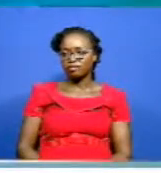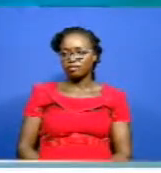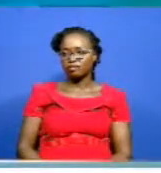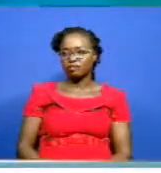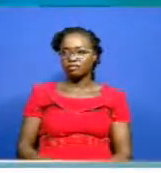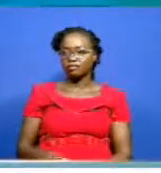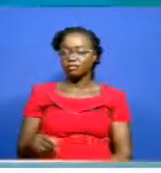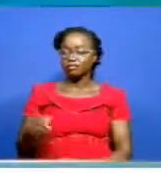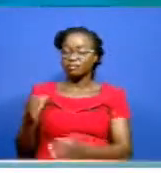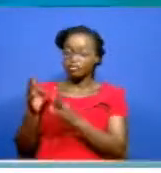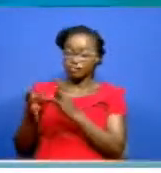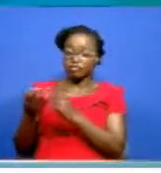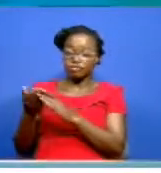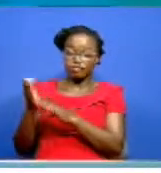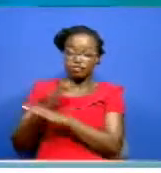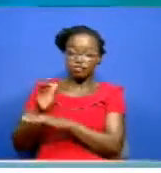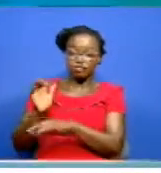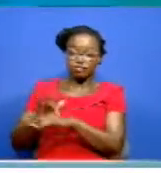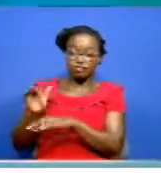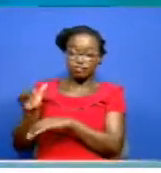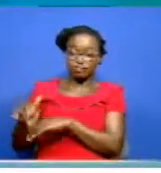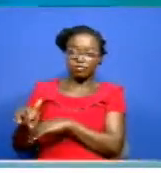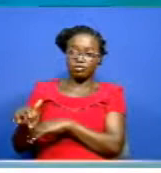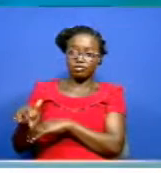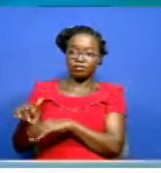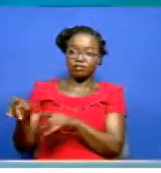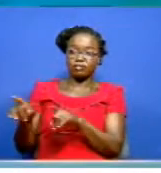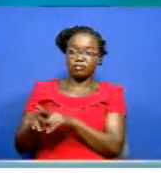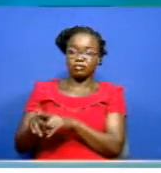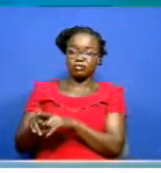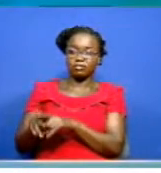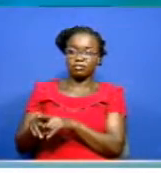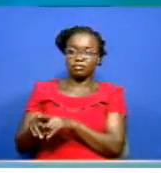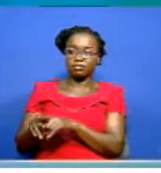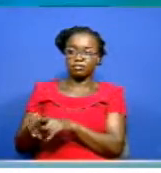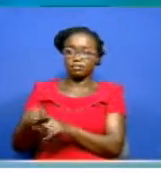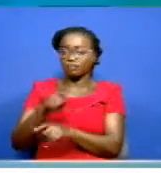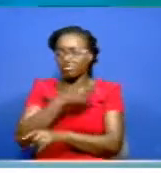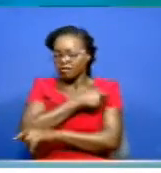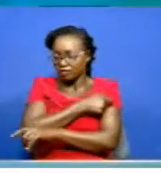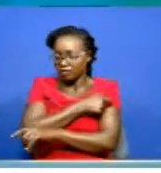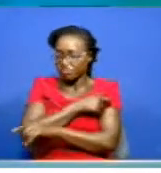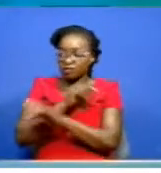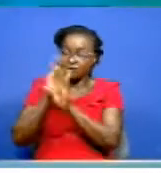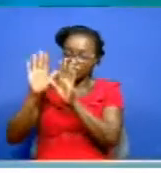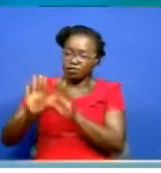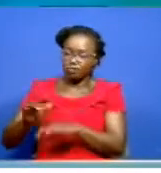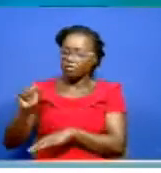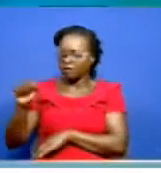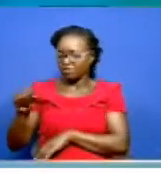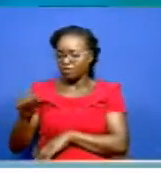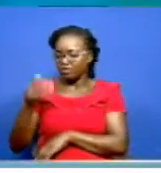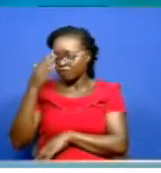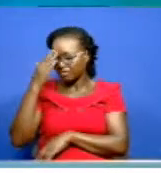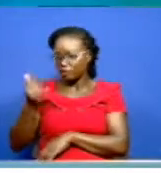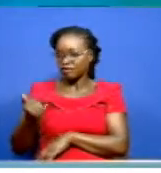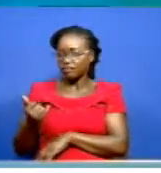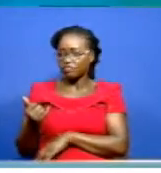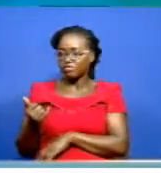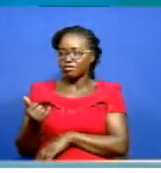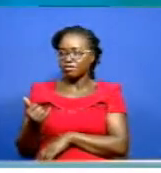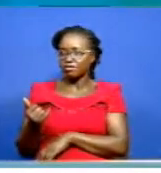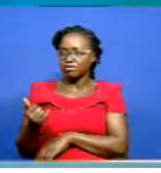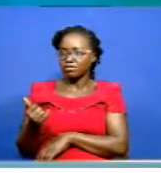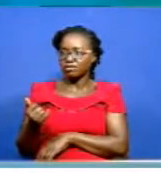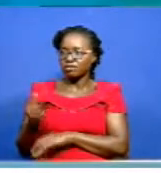you were infected earlier, are you still eligible for the jab? So the answer is yes, because studies have shown that